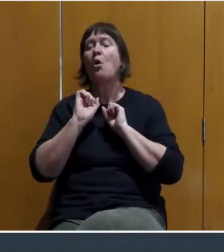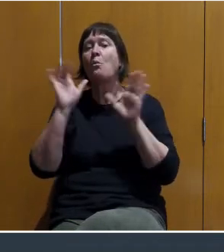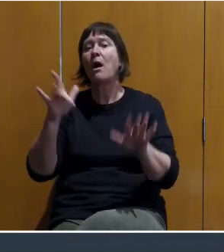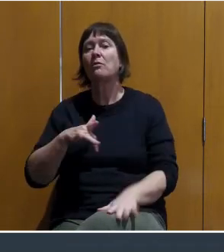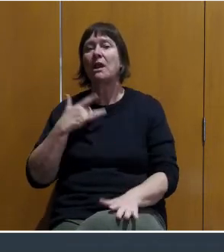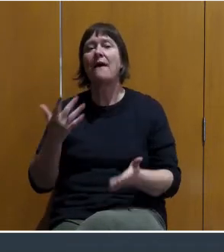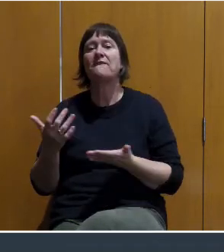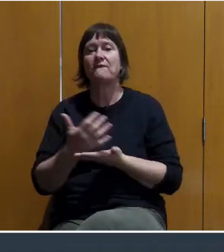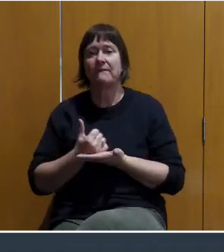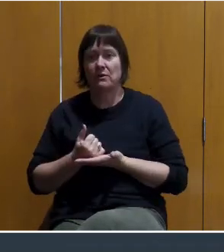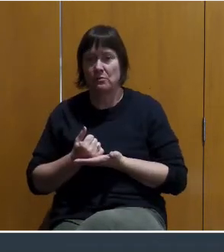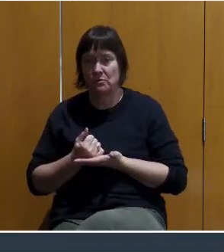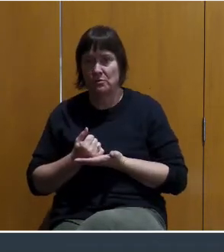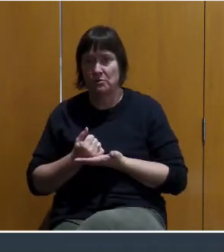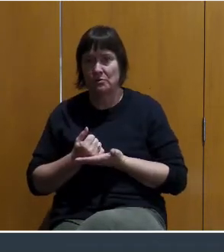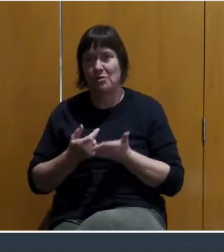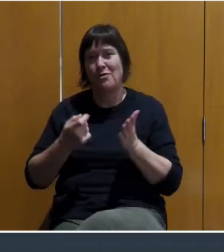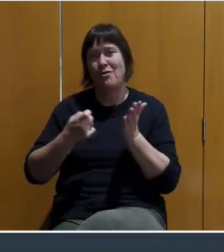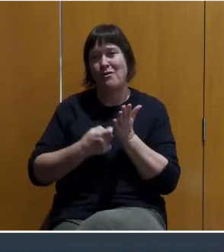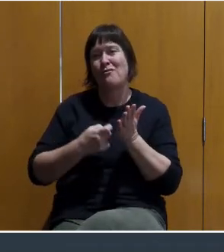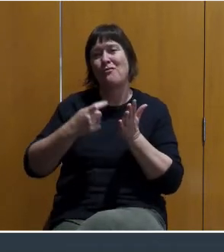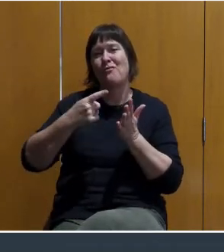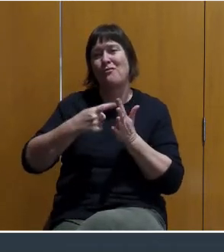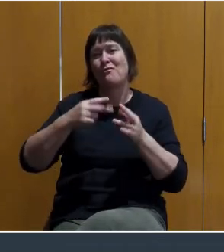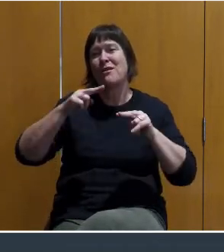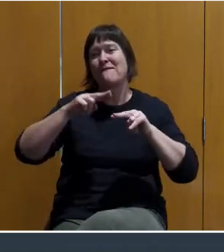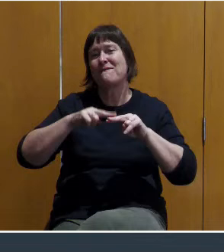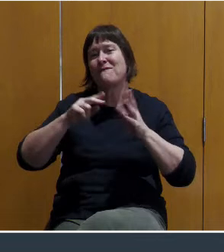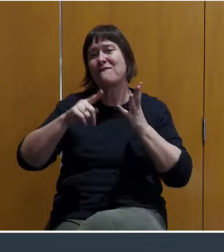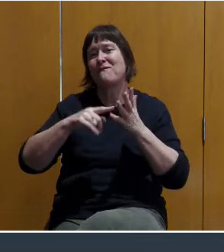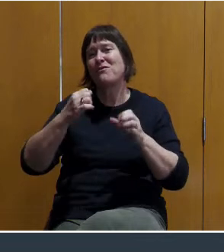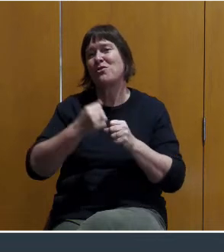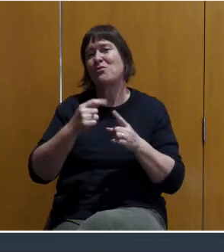Refuge. And refuge is the highest